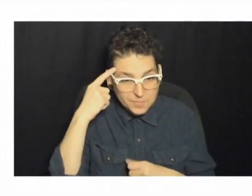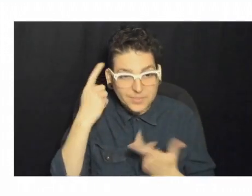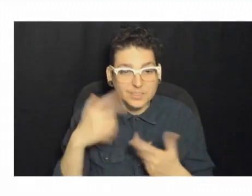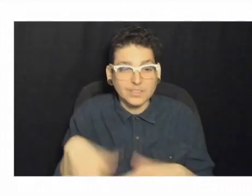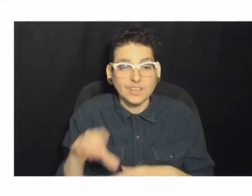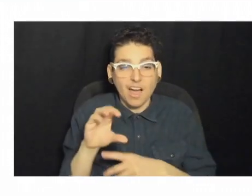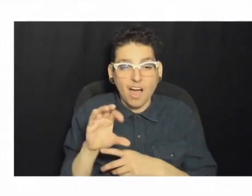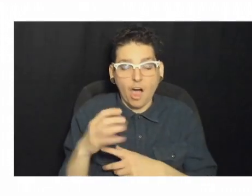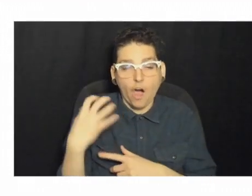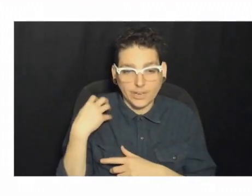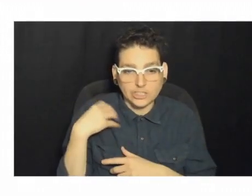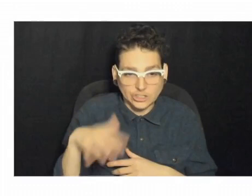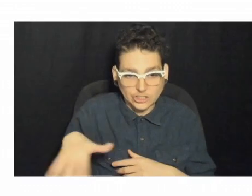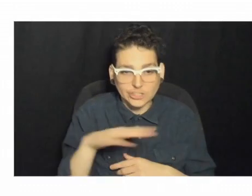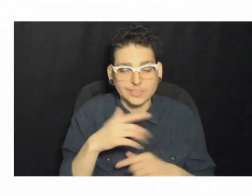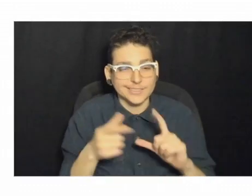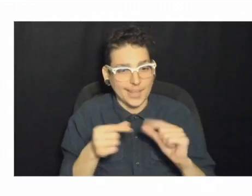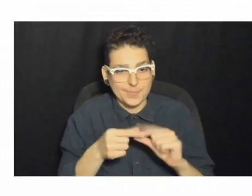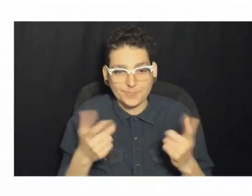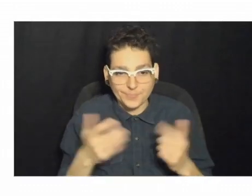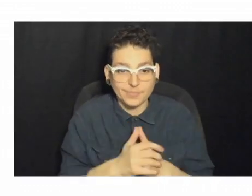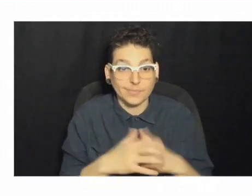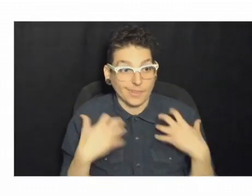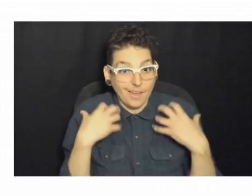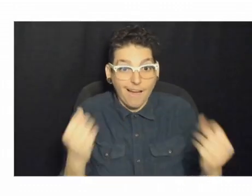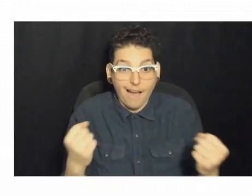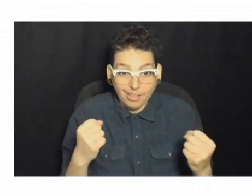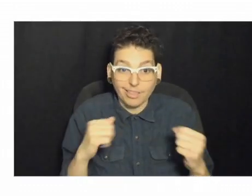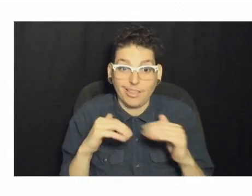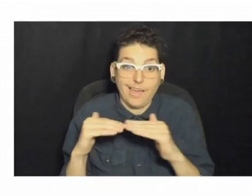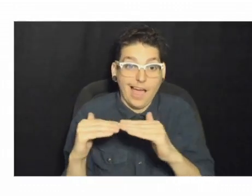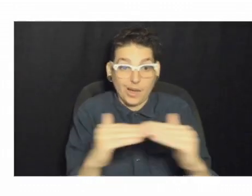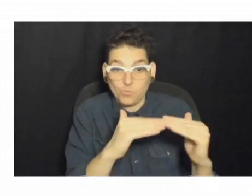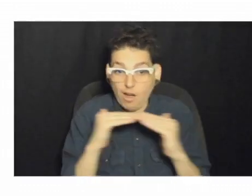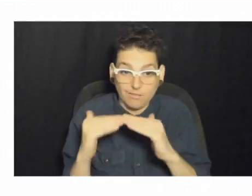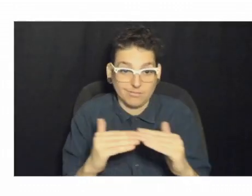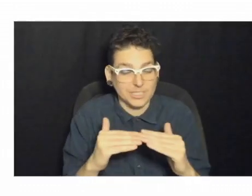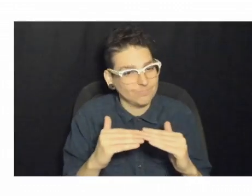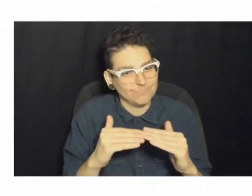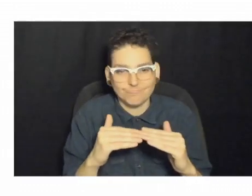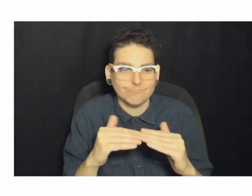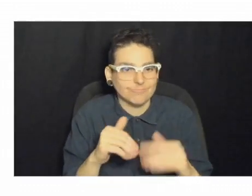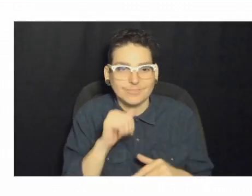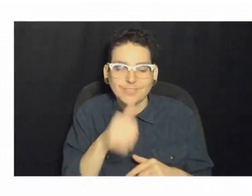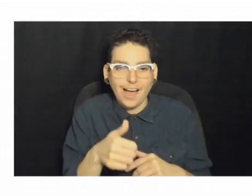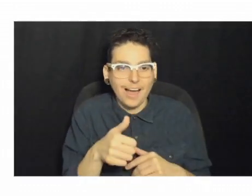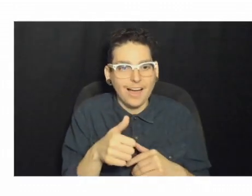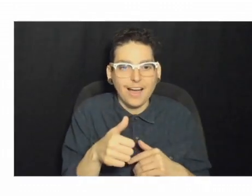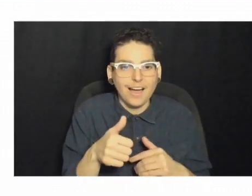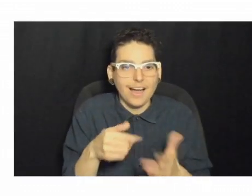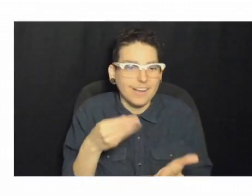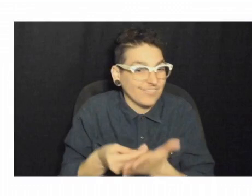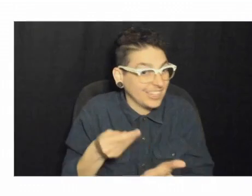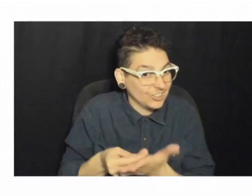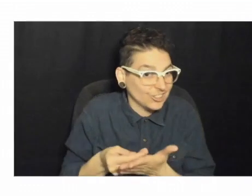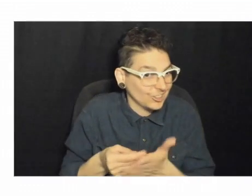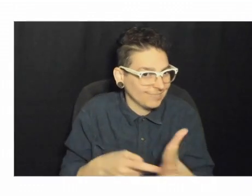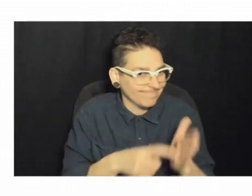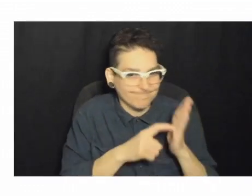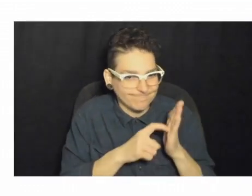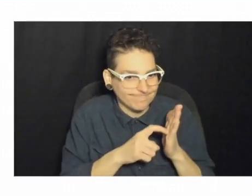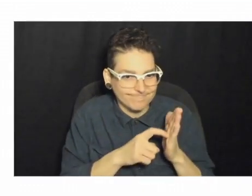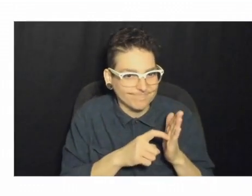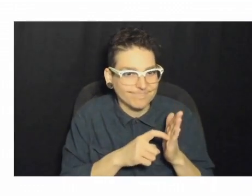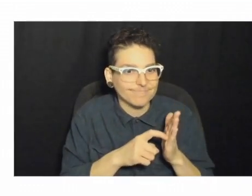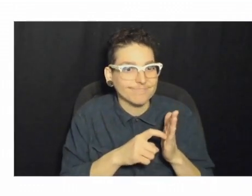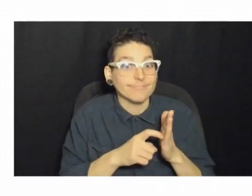an unfunded mandate if we take a hold of these resources. So anyway, sorry, Sarah, to